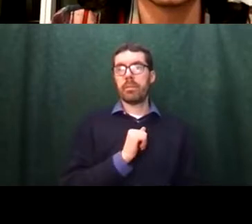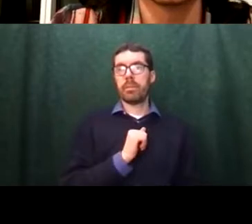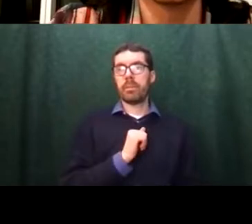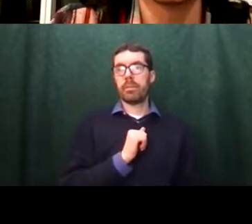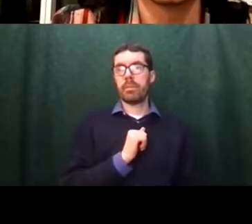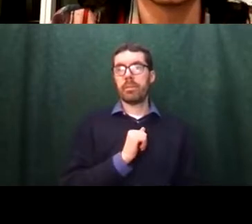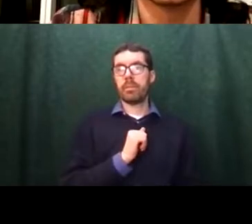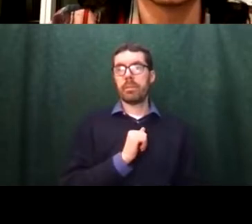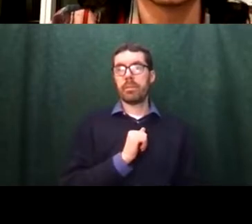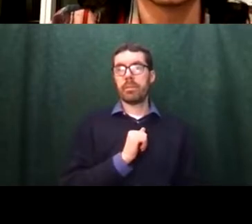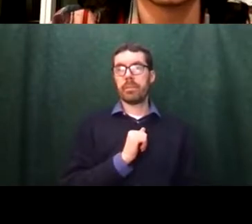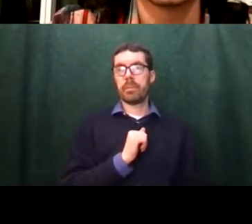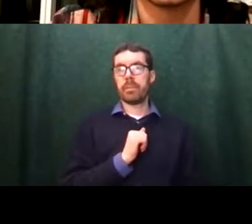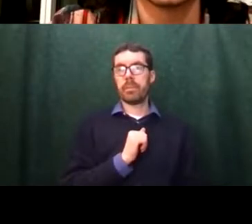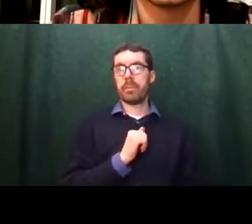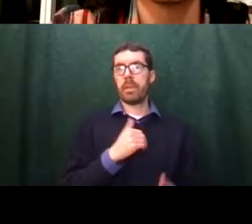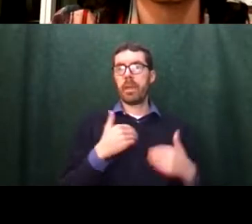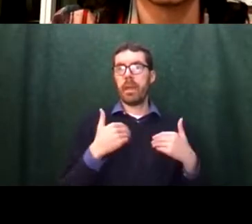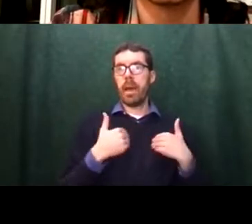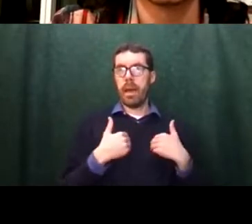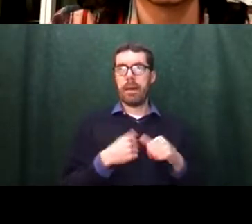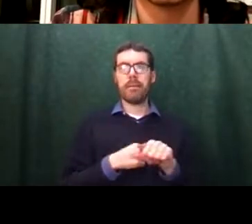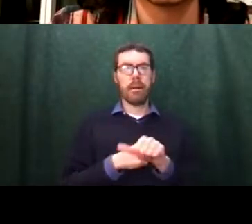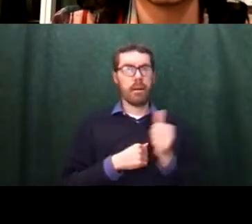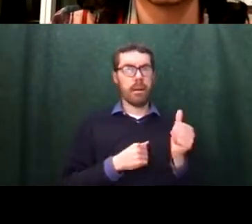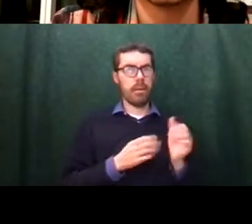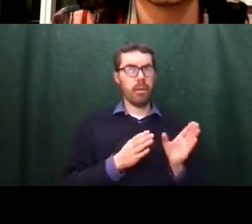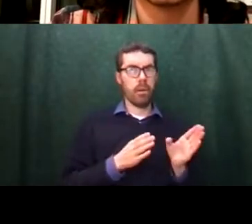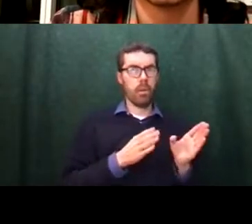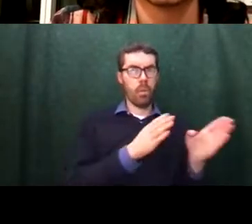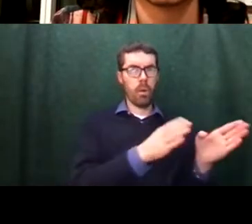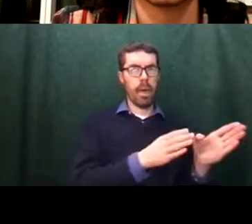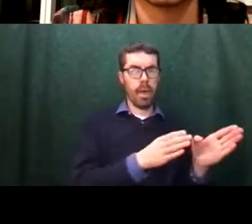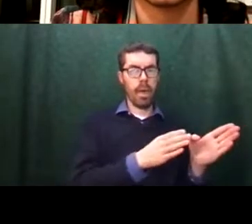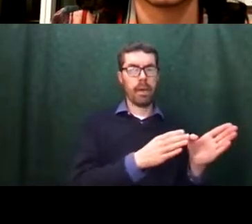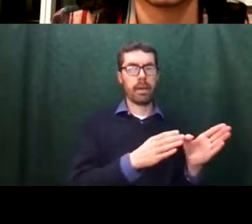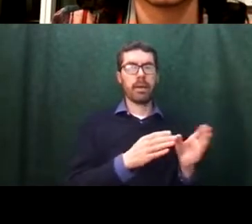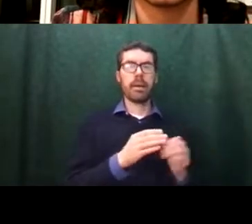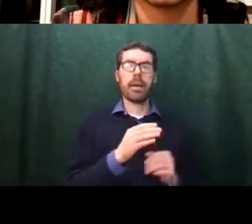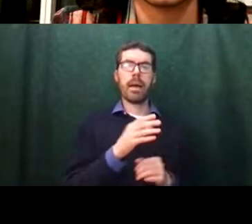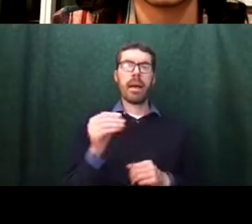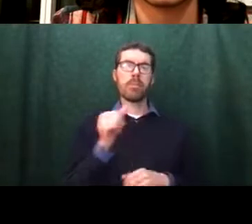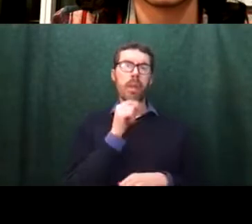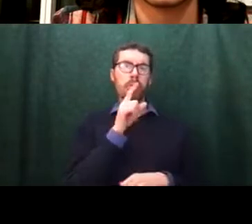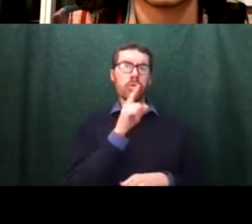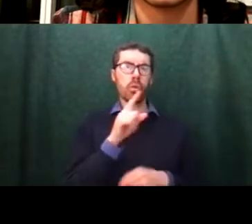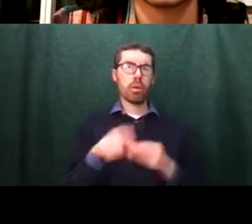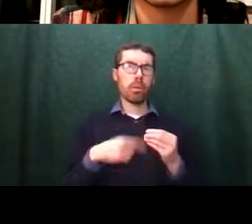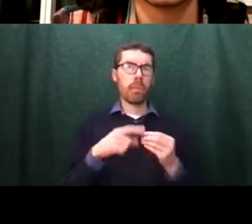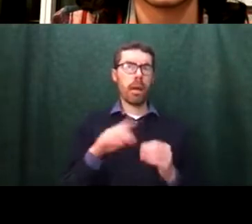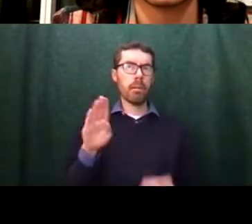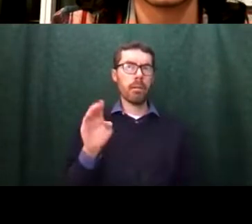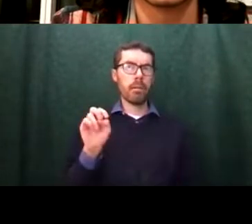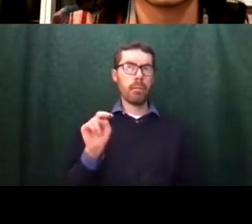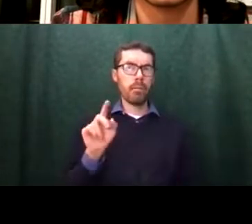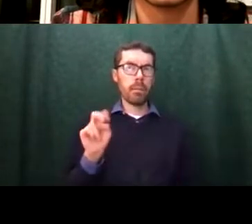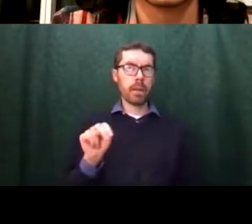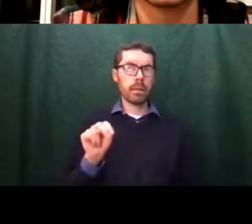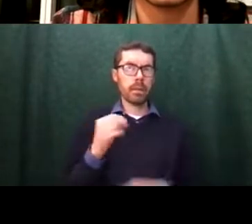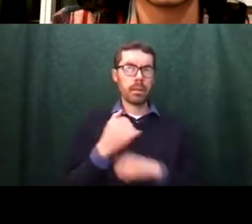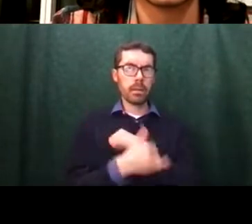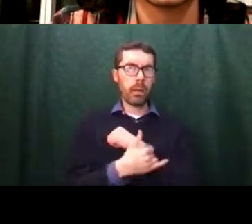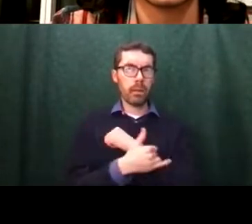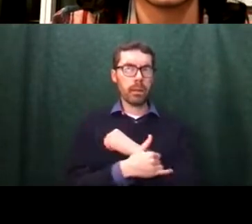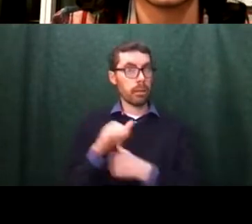there is the other avenue. And I'm not sure how Benton County did it. If it went through